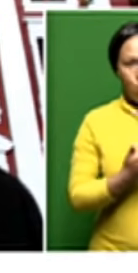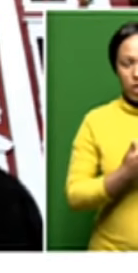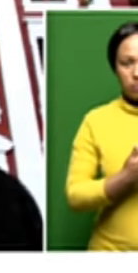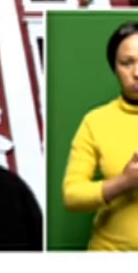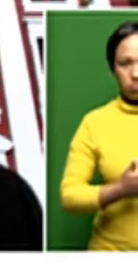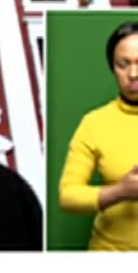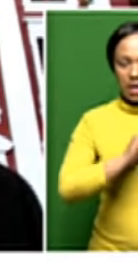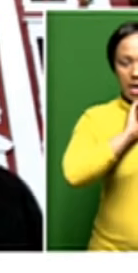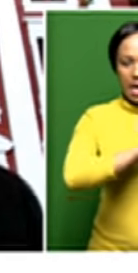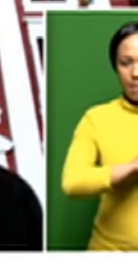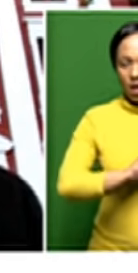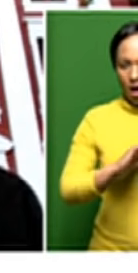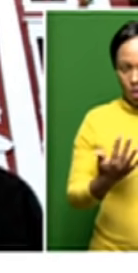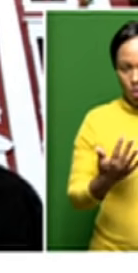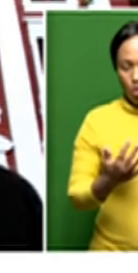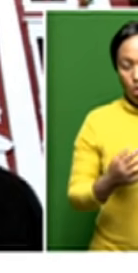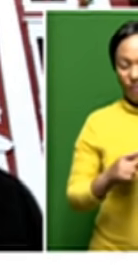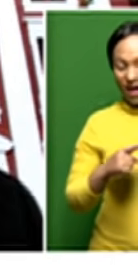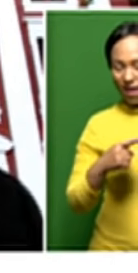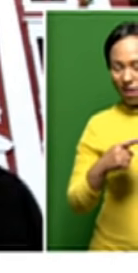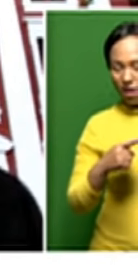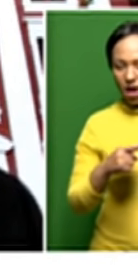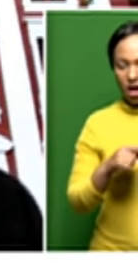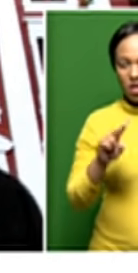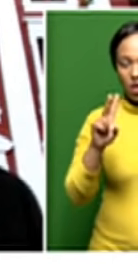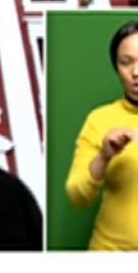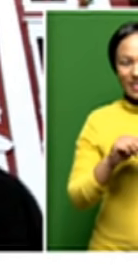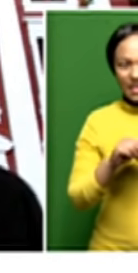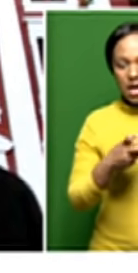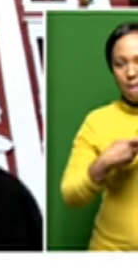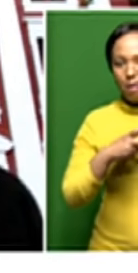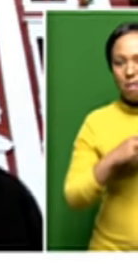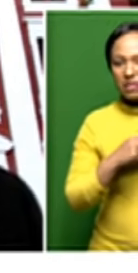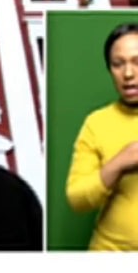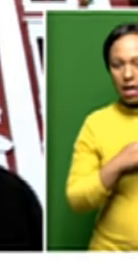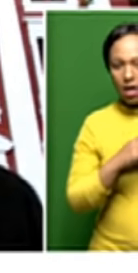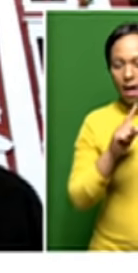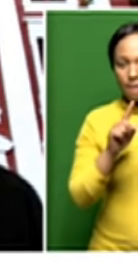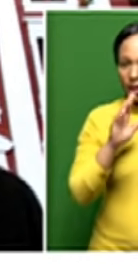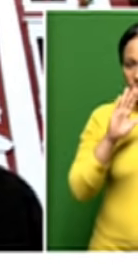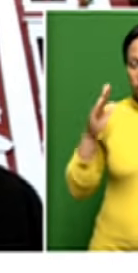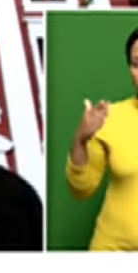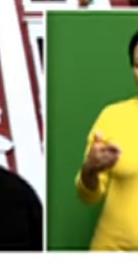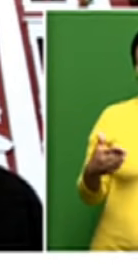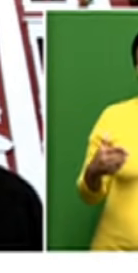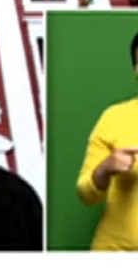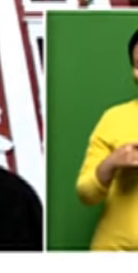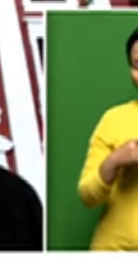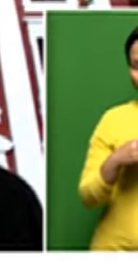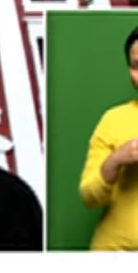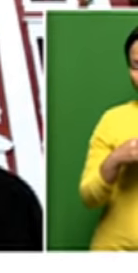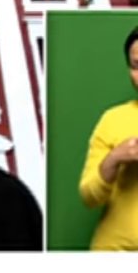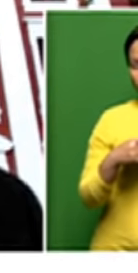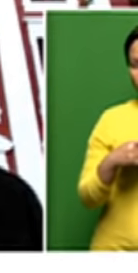And also, they are going to look at another issue that is still there, and I think there's not too much attention being paid on it, and that is just